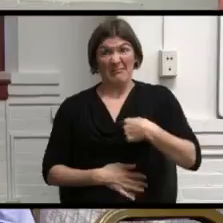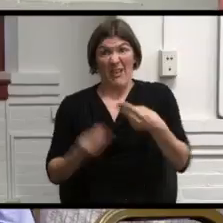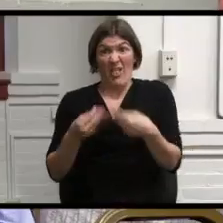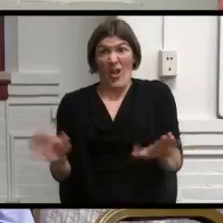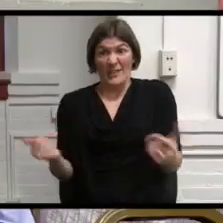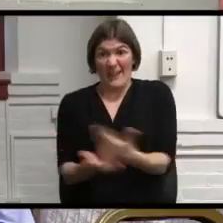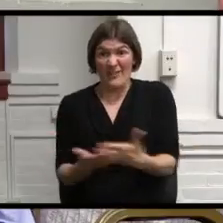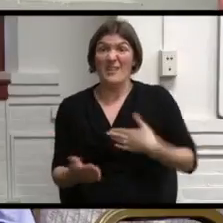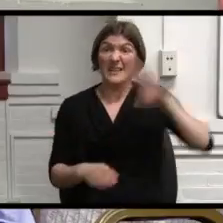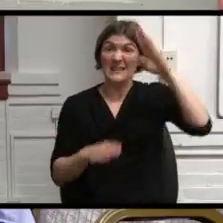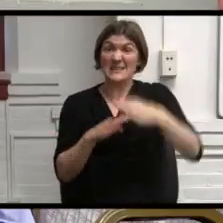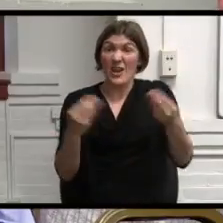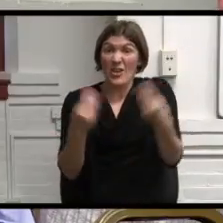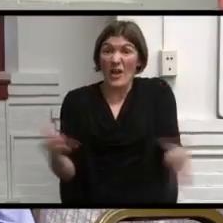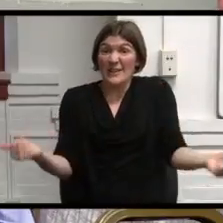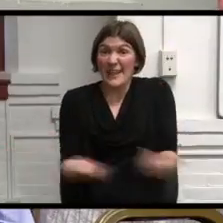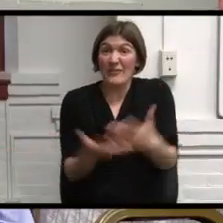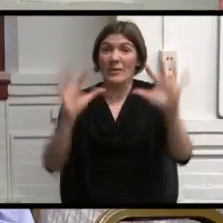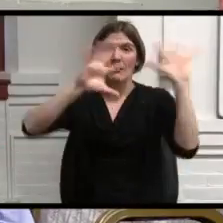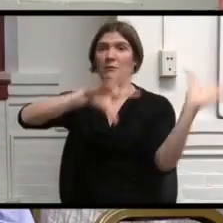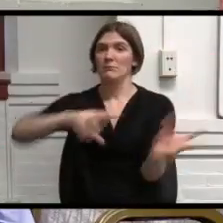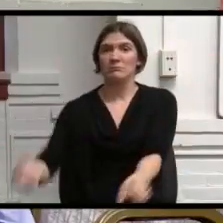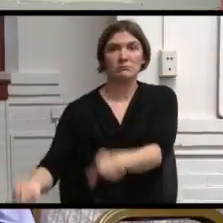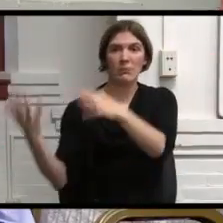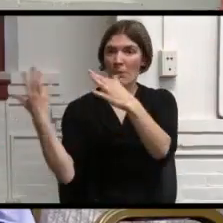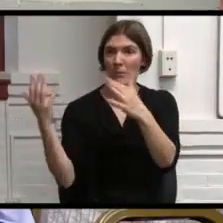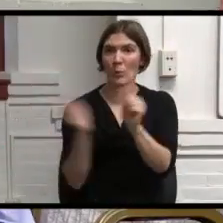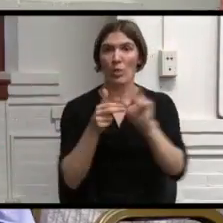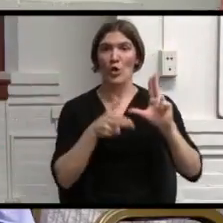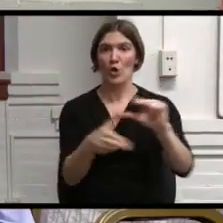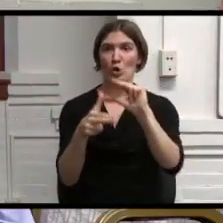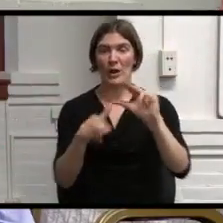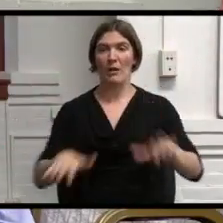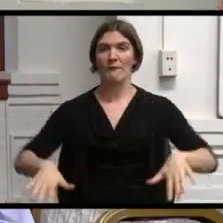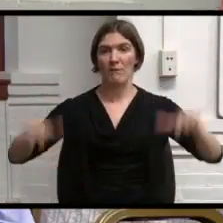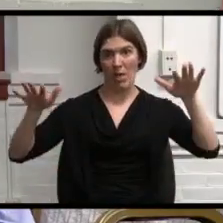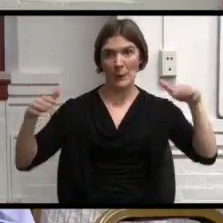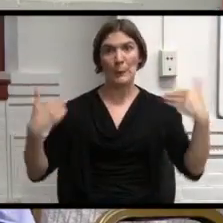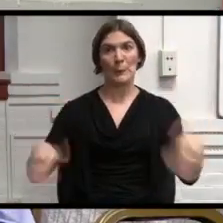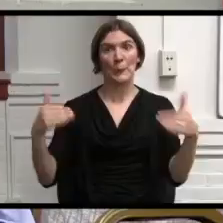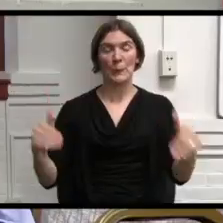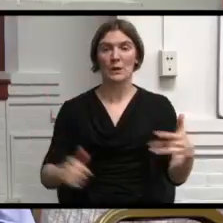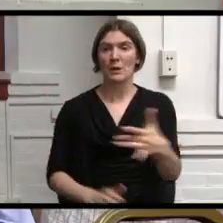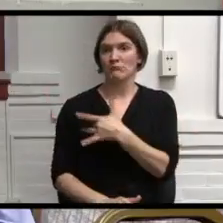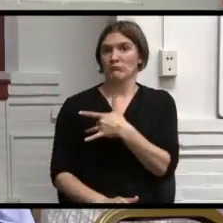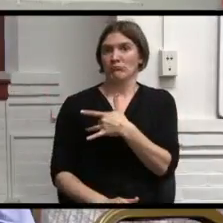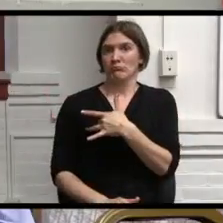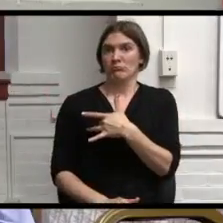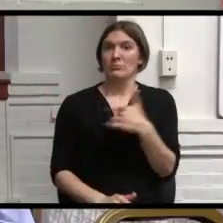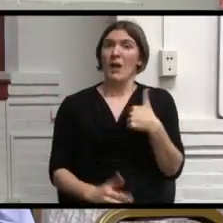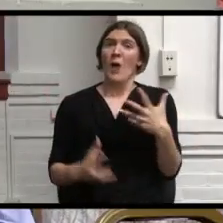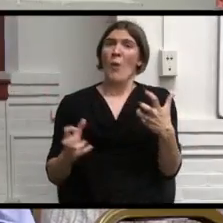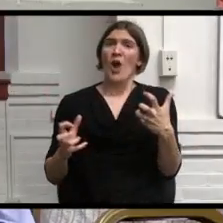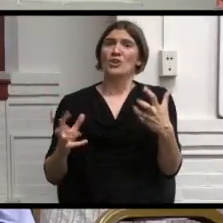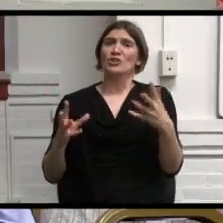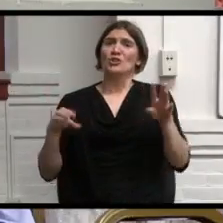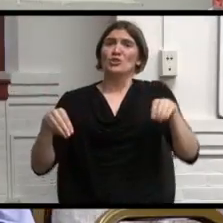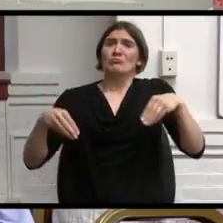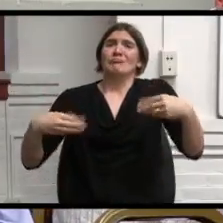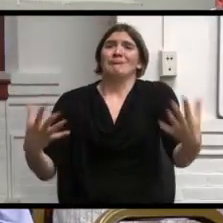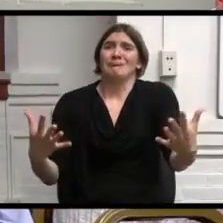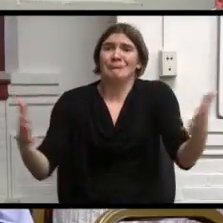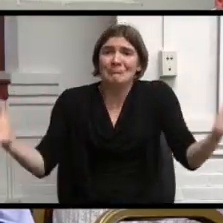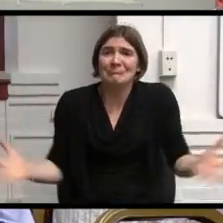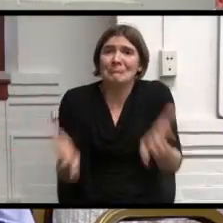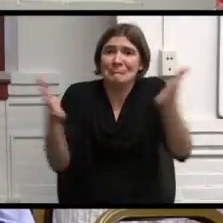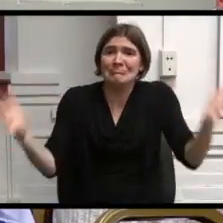belongings as well in Tropical Storm Irene. And I really wanted to do something that could be a long-standing economic